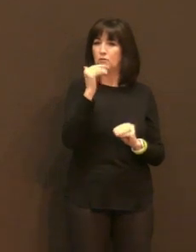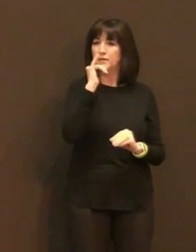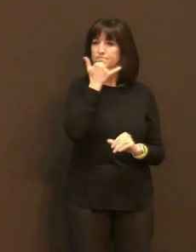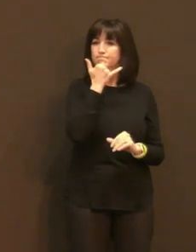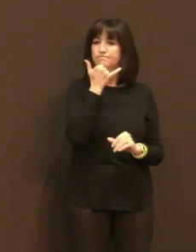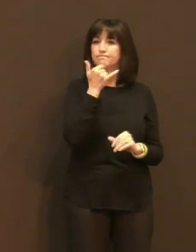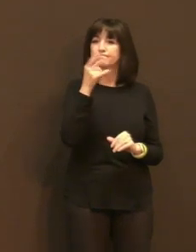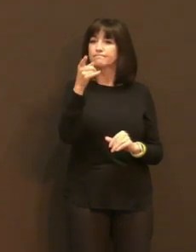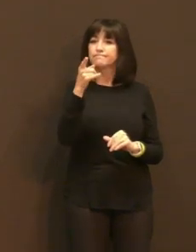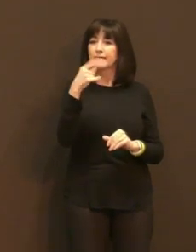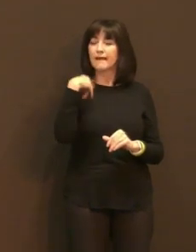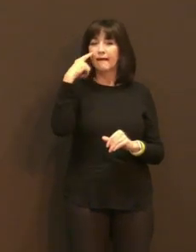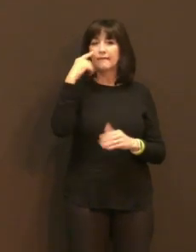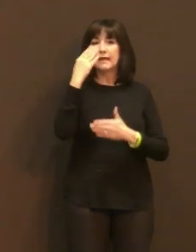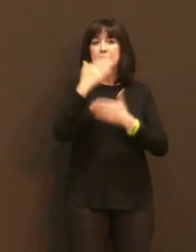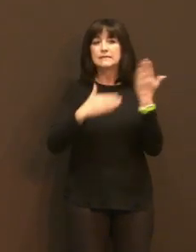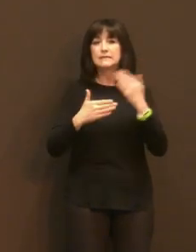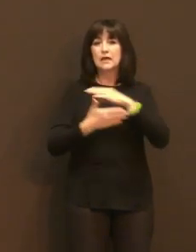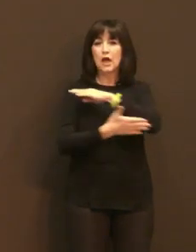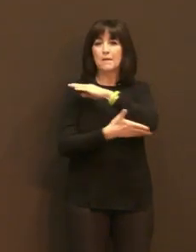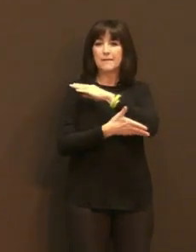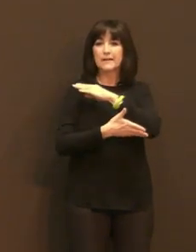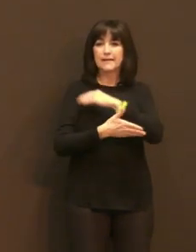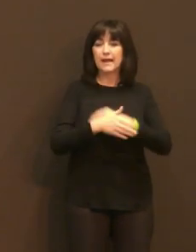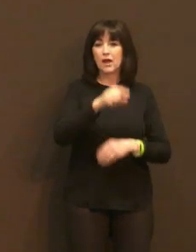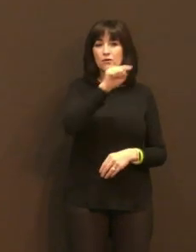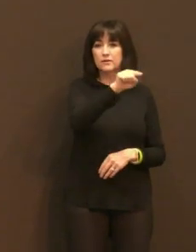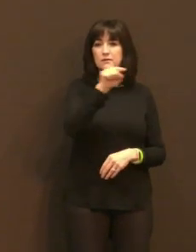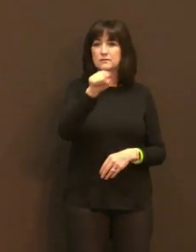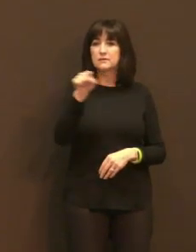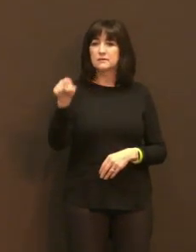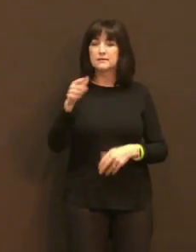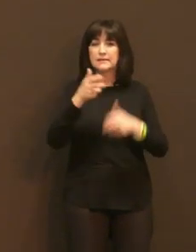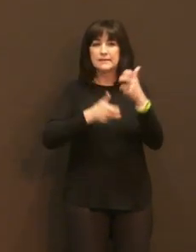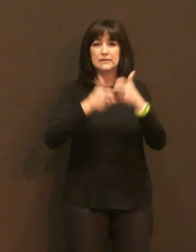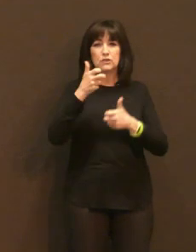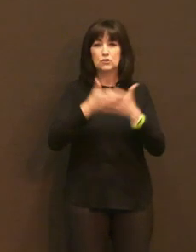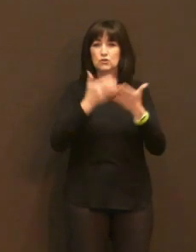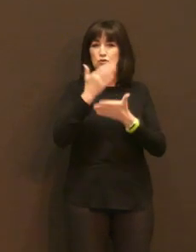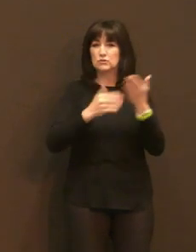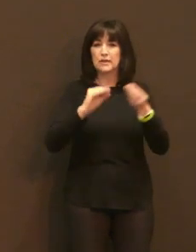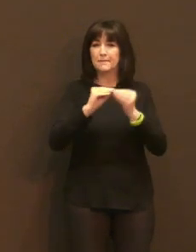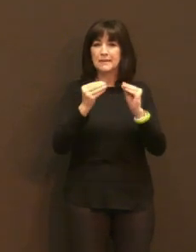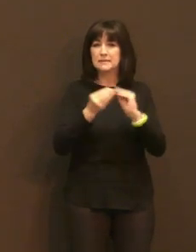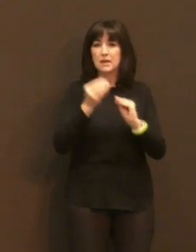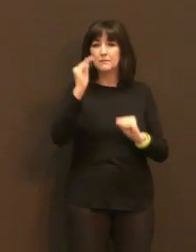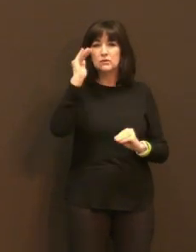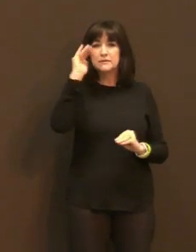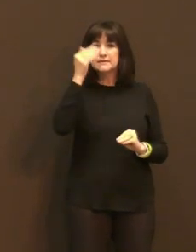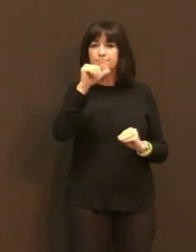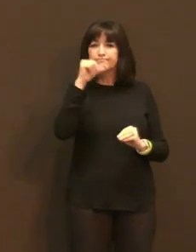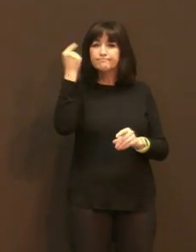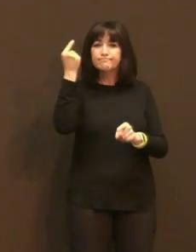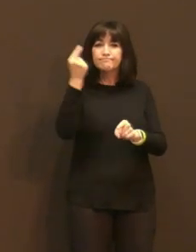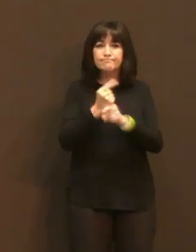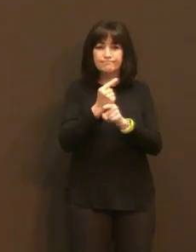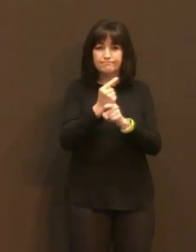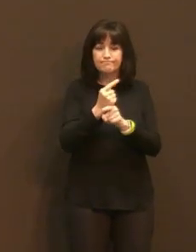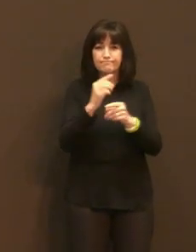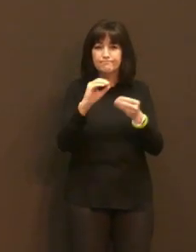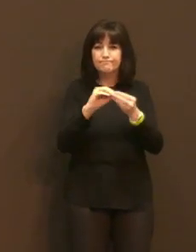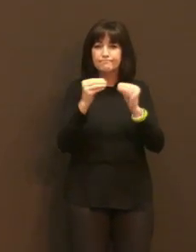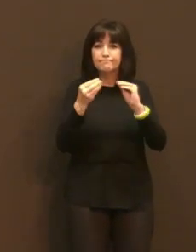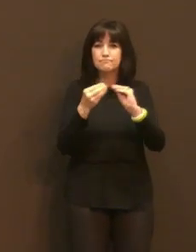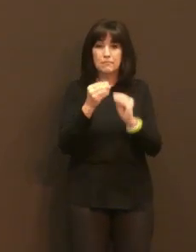counting issues that were there, and so we're looking at that. I will say that the